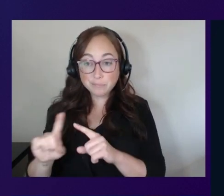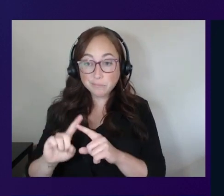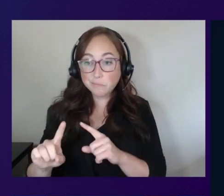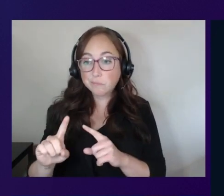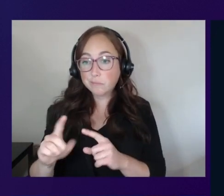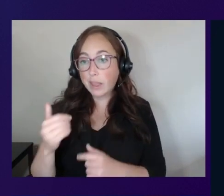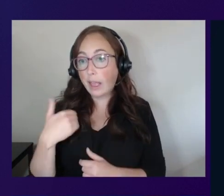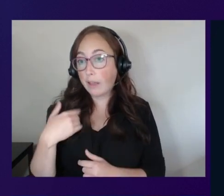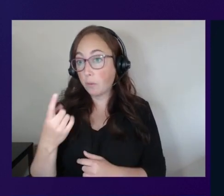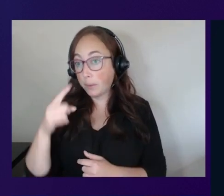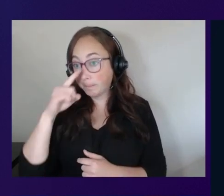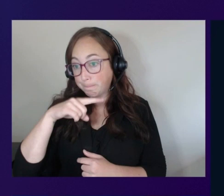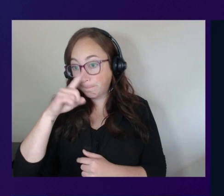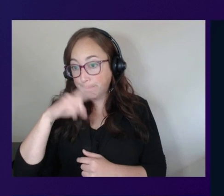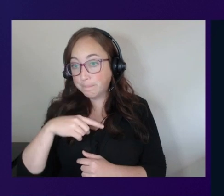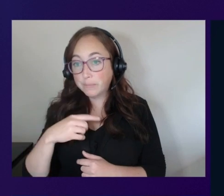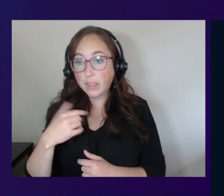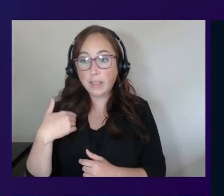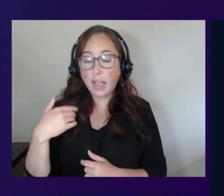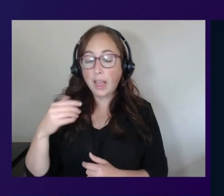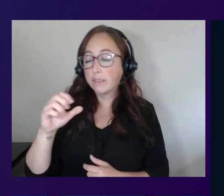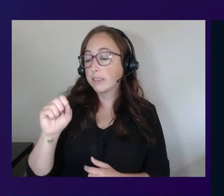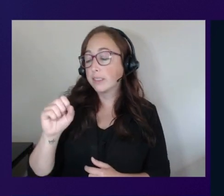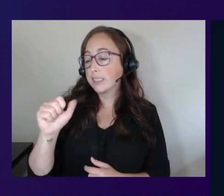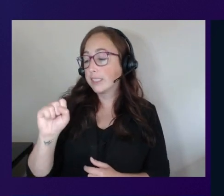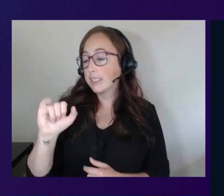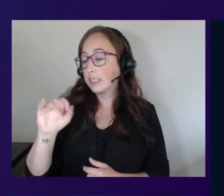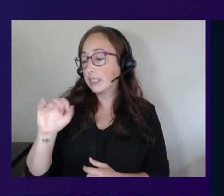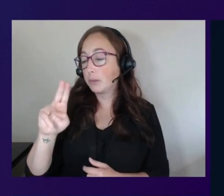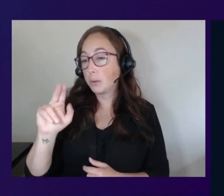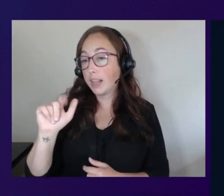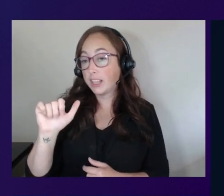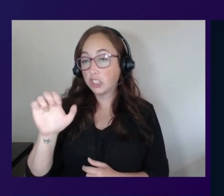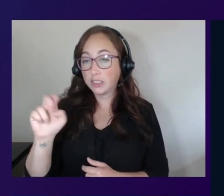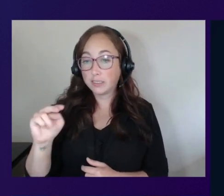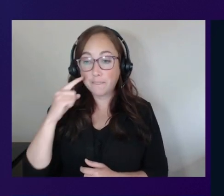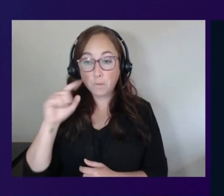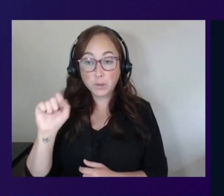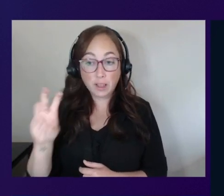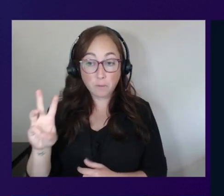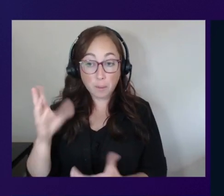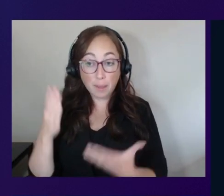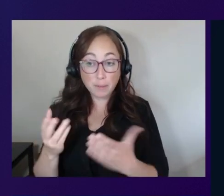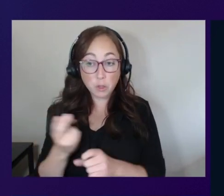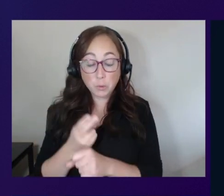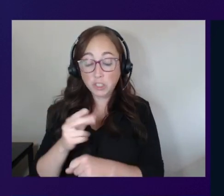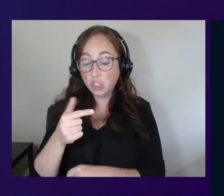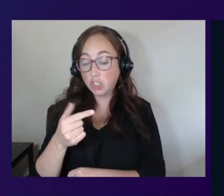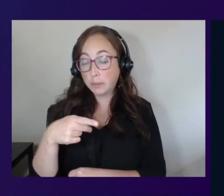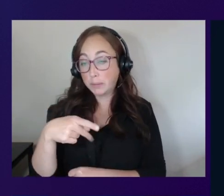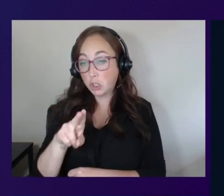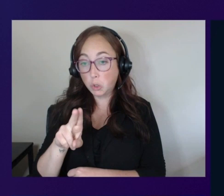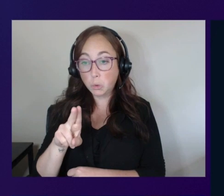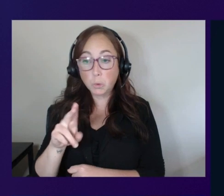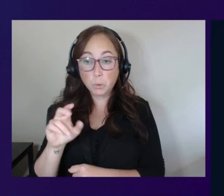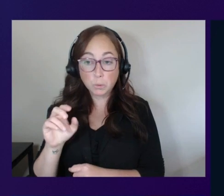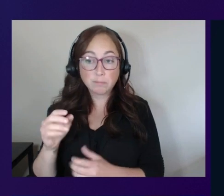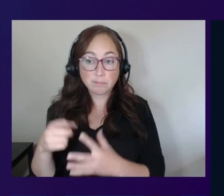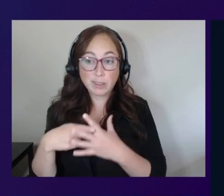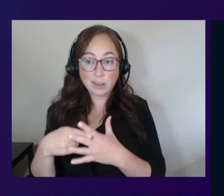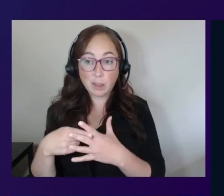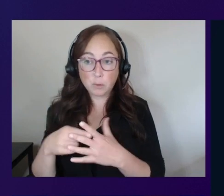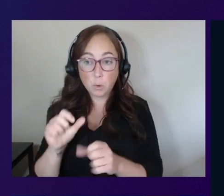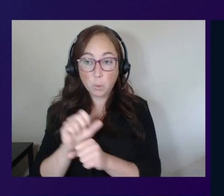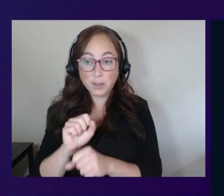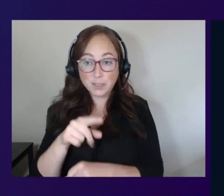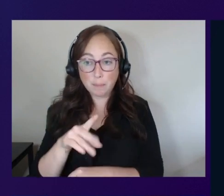graphics intensive simulation software. You may want to use GPU enabled bundled workspaces or AppStream